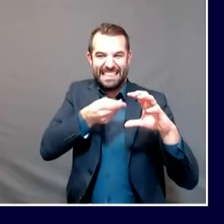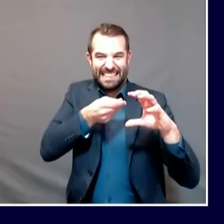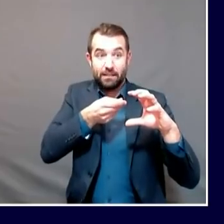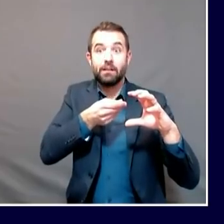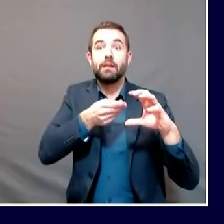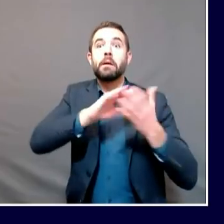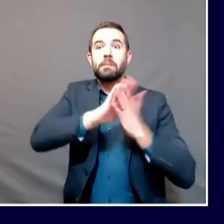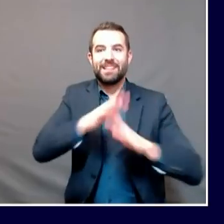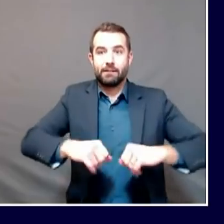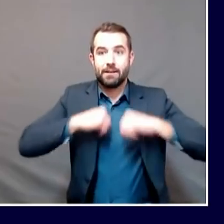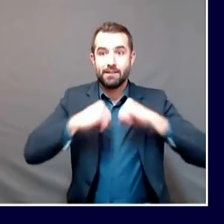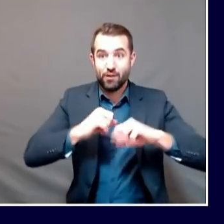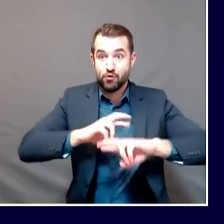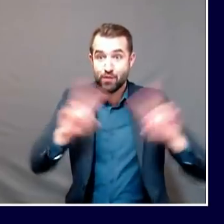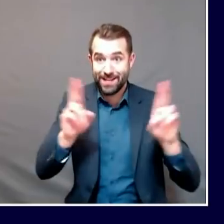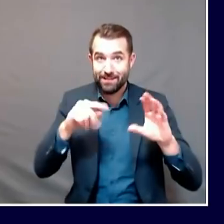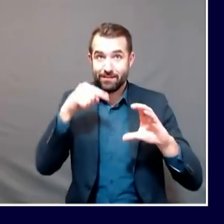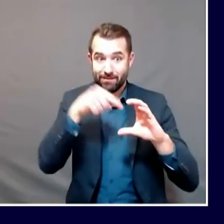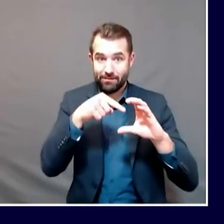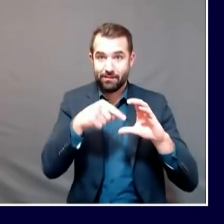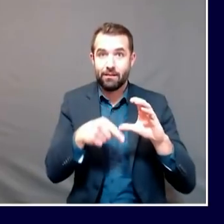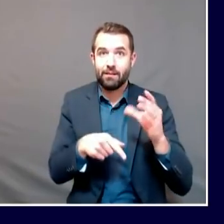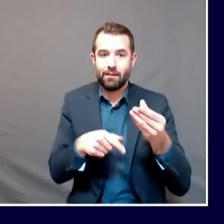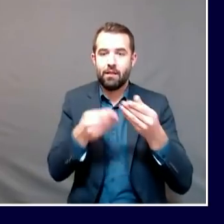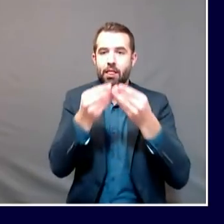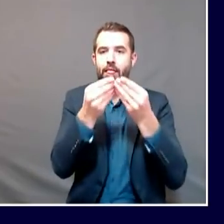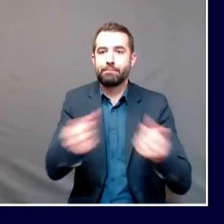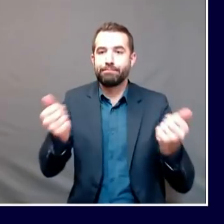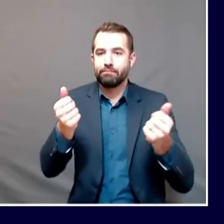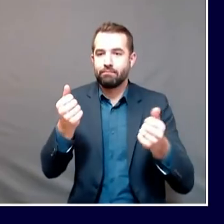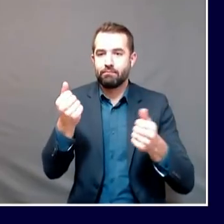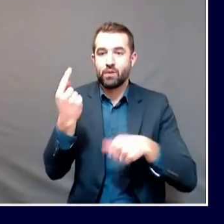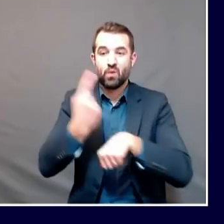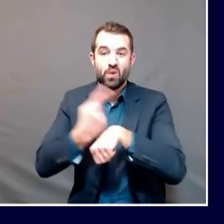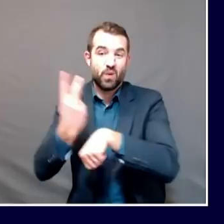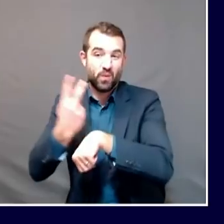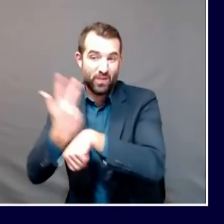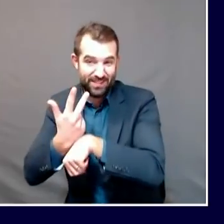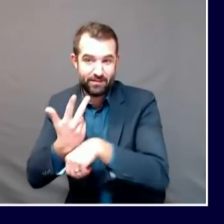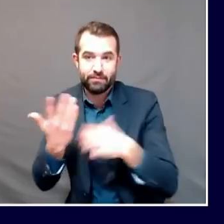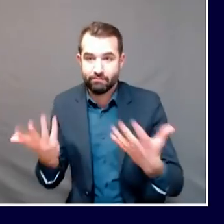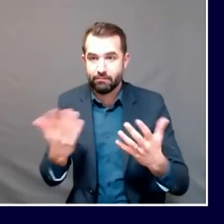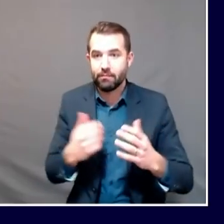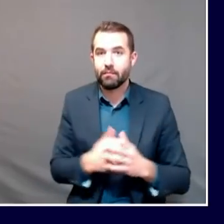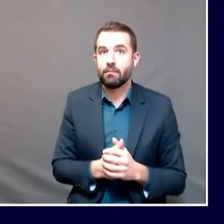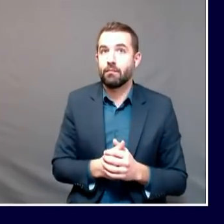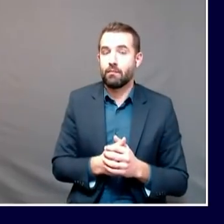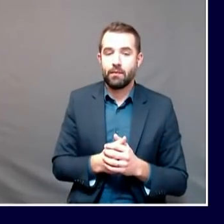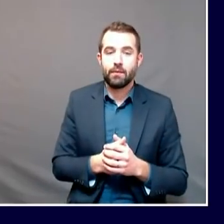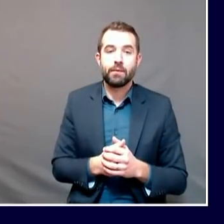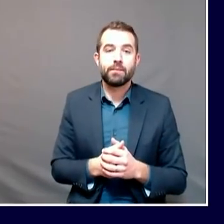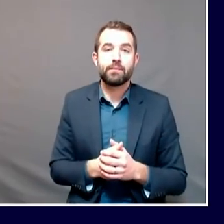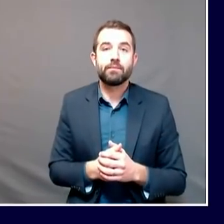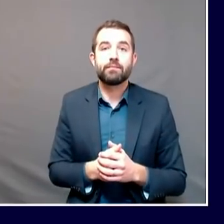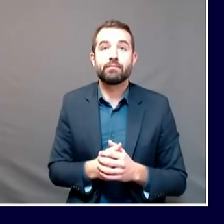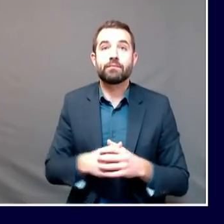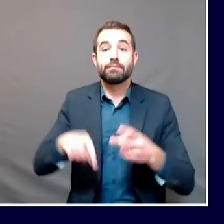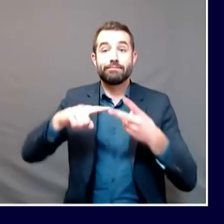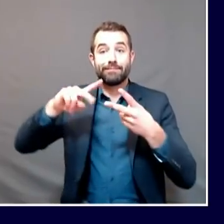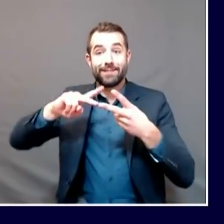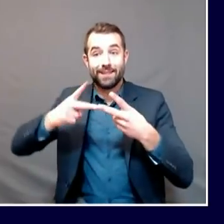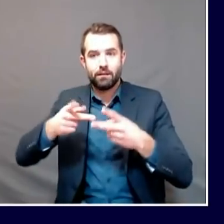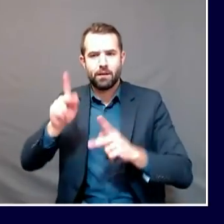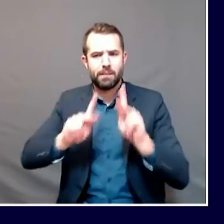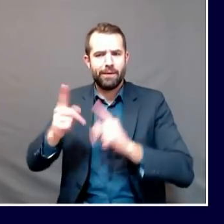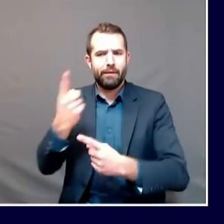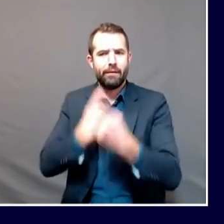Probably the second most common question that I've received is, what are the side effects of this vaccine? Well, first of all, the way that